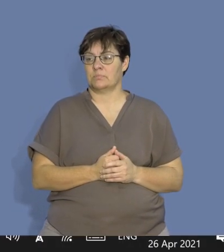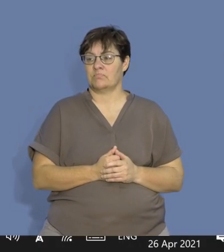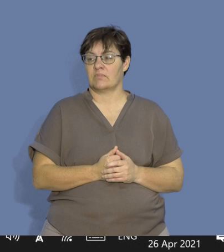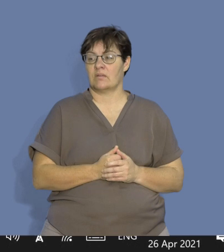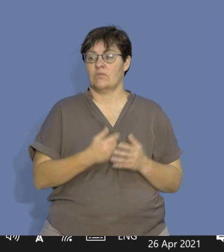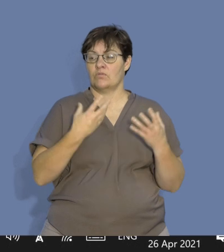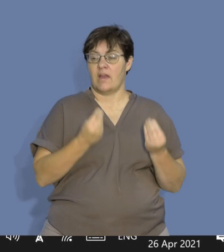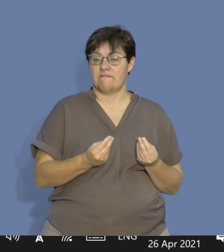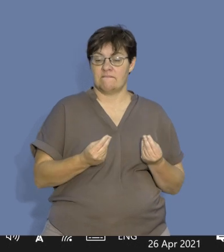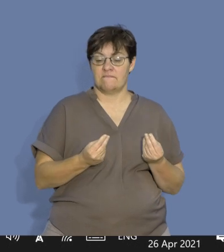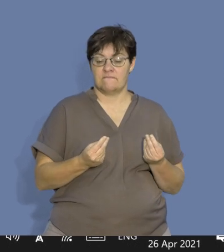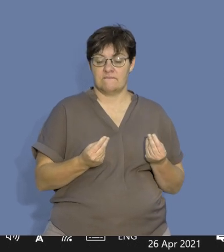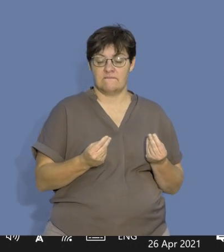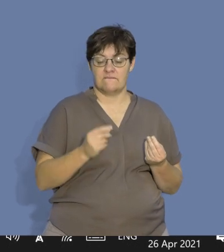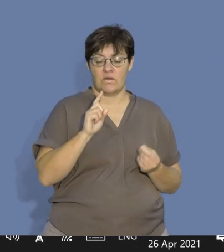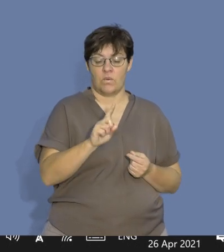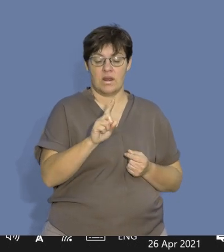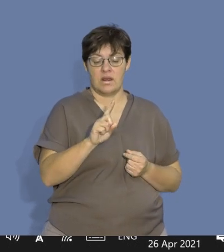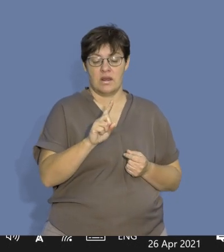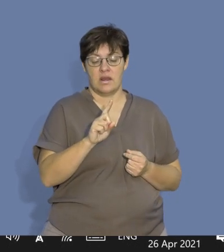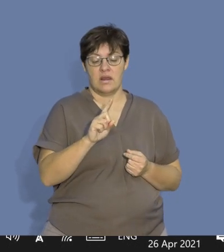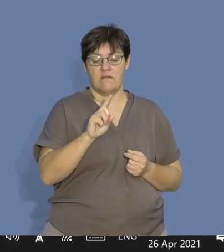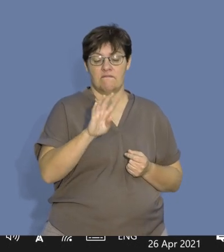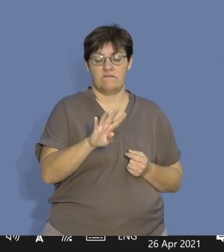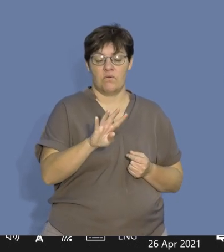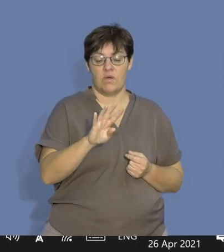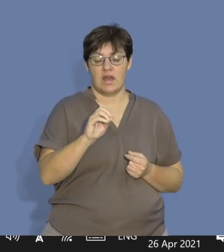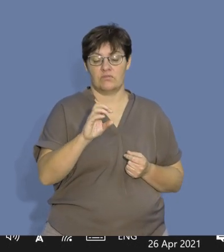year. Okay, so we've got an amount of